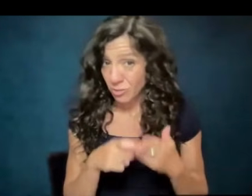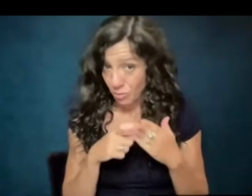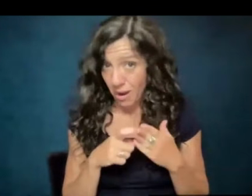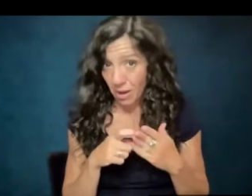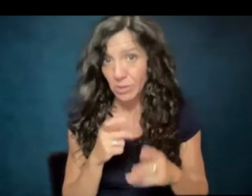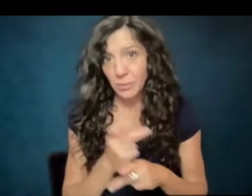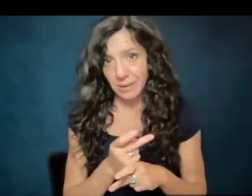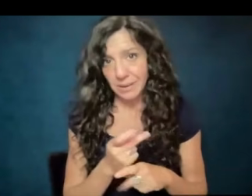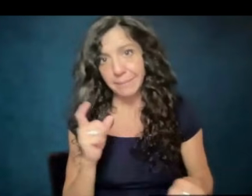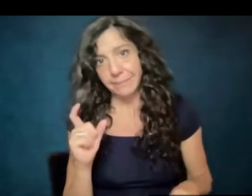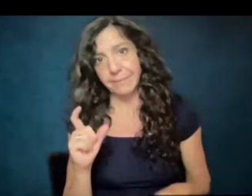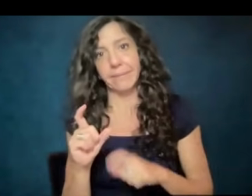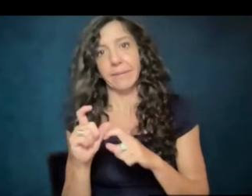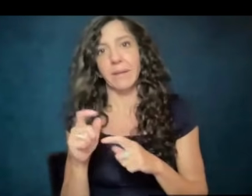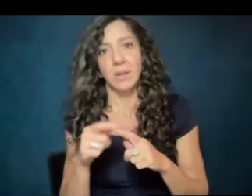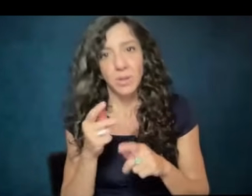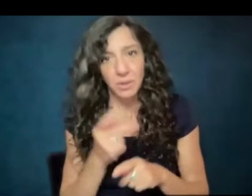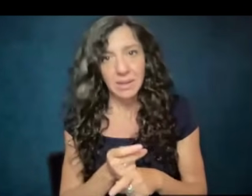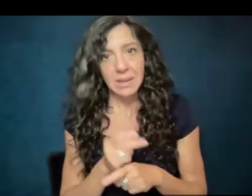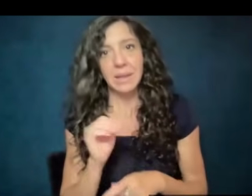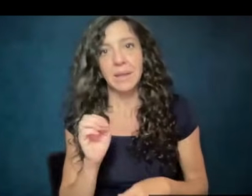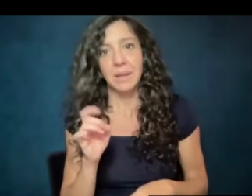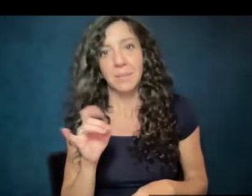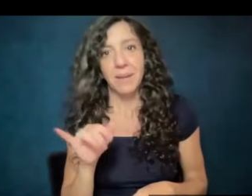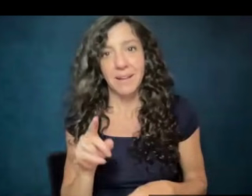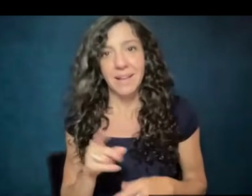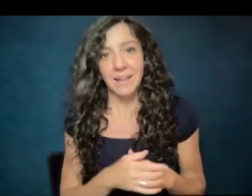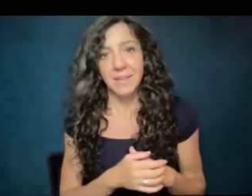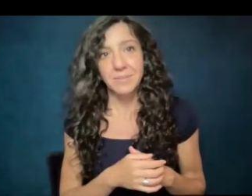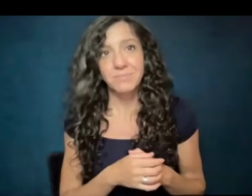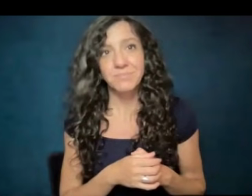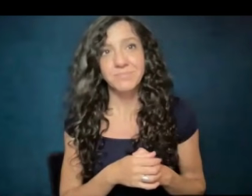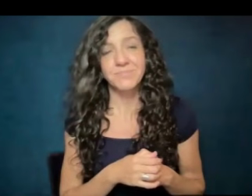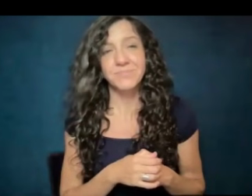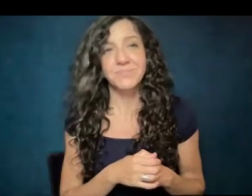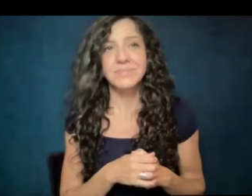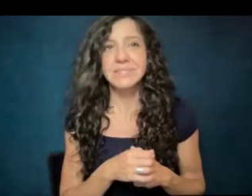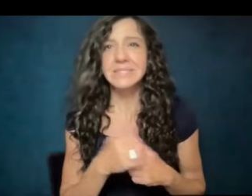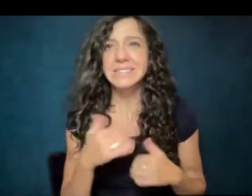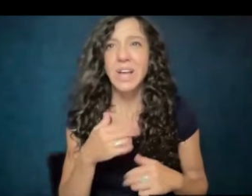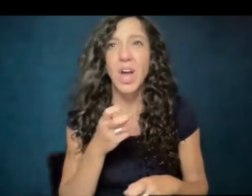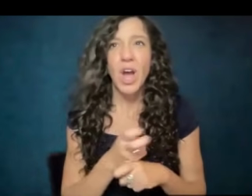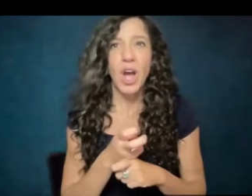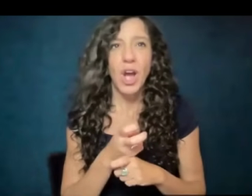Medicaid to up that to 80. It's a pretty harsh standard.